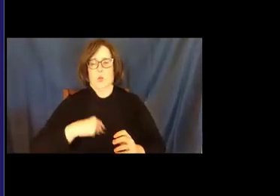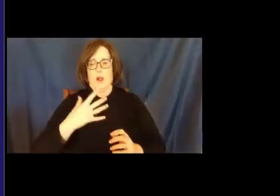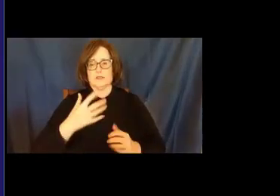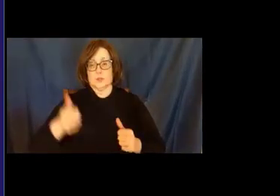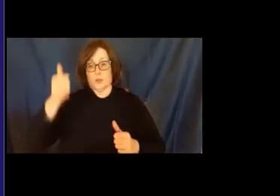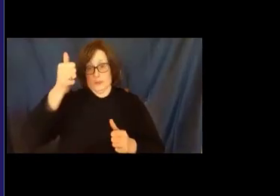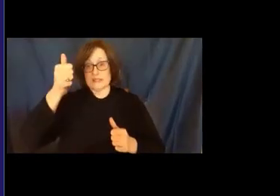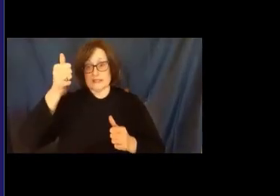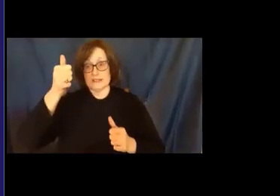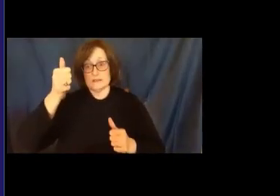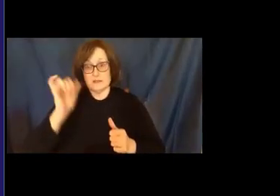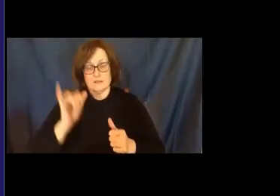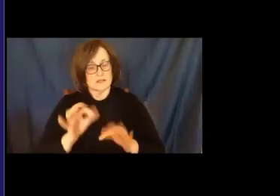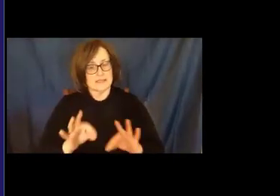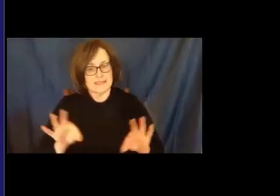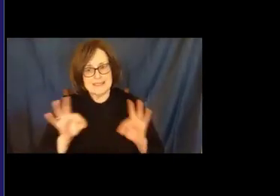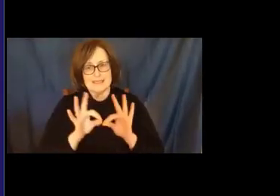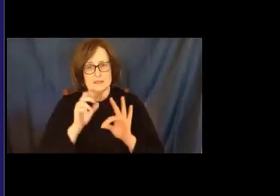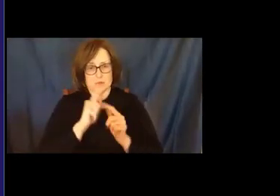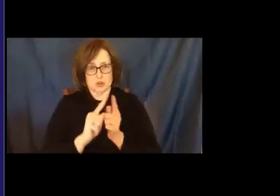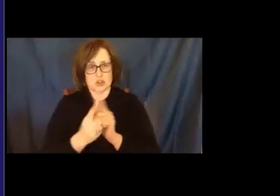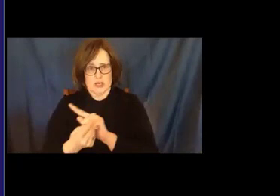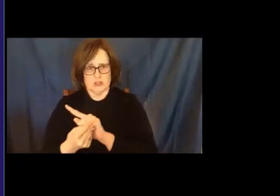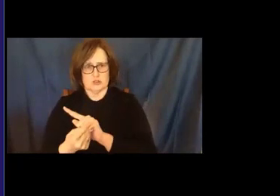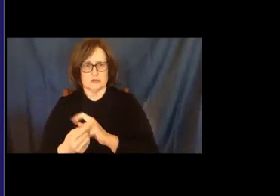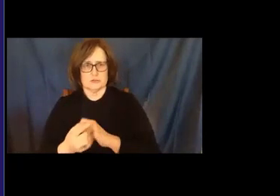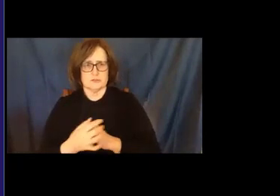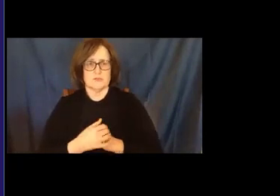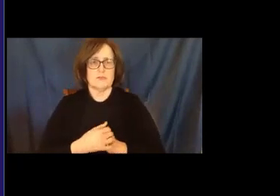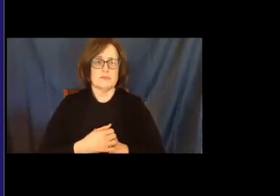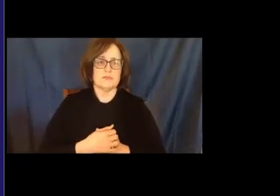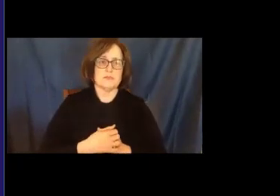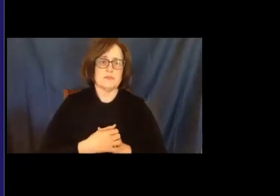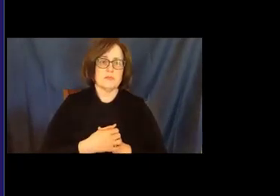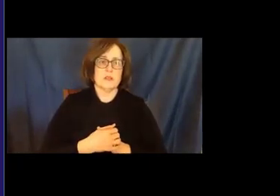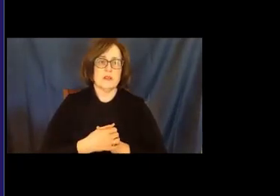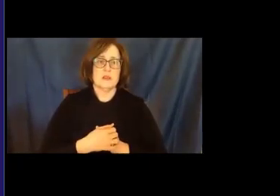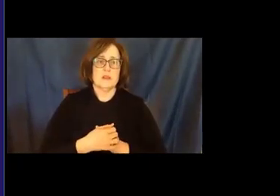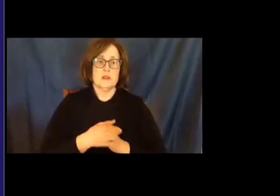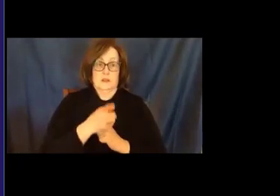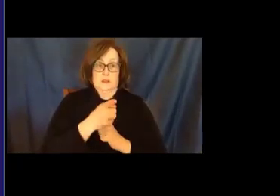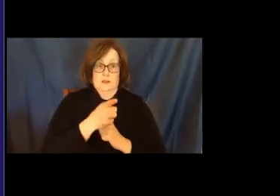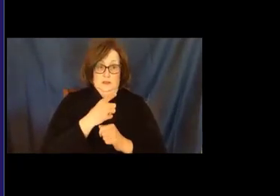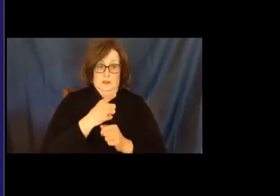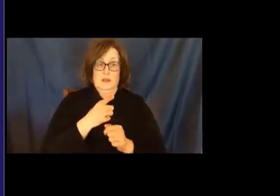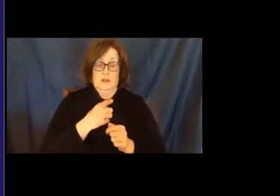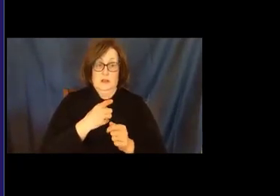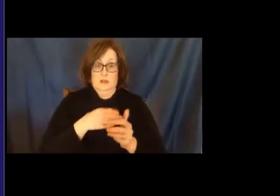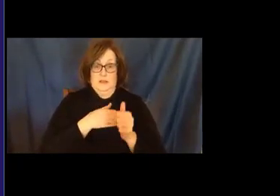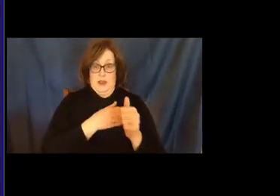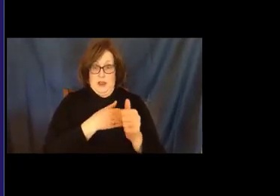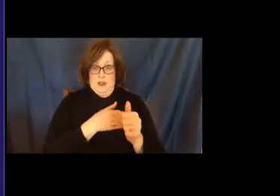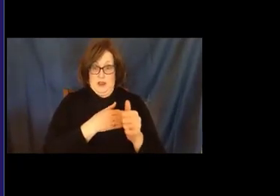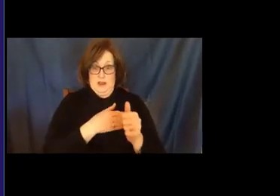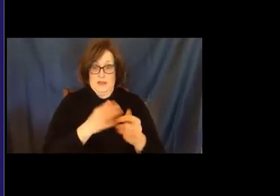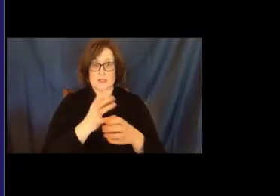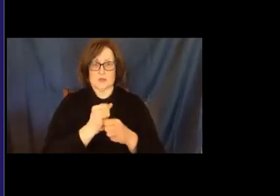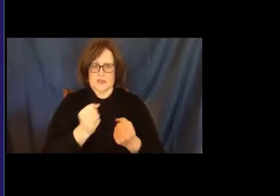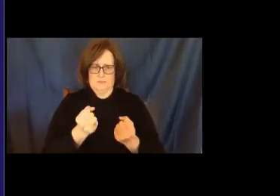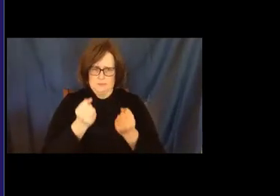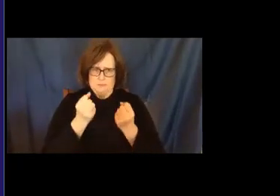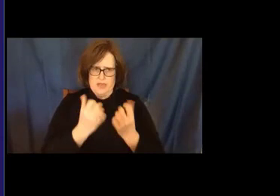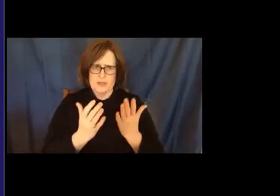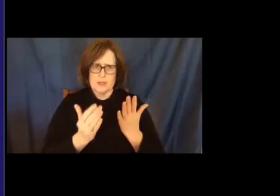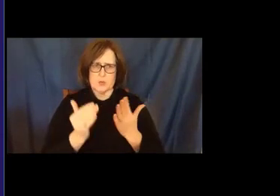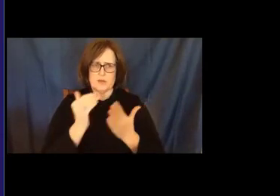the reception that the guides have received, or that the guide has received. It's been viewed more than 4,000 times since